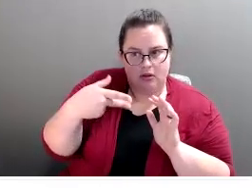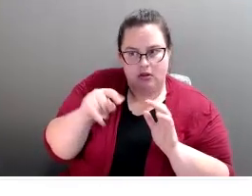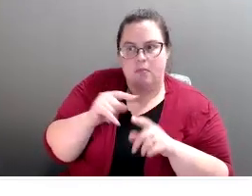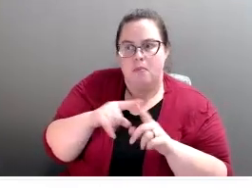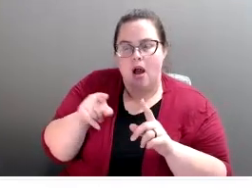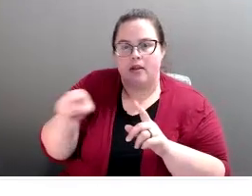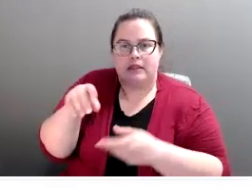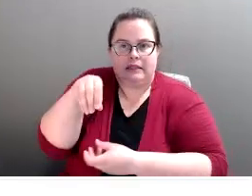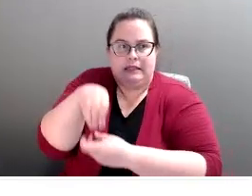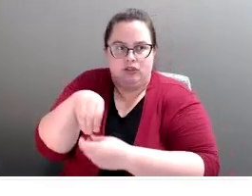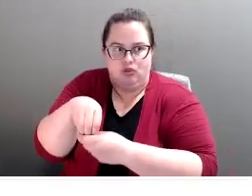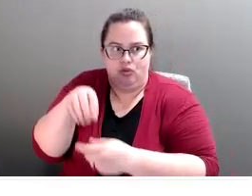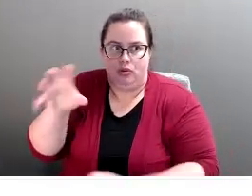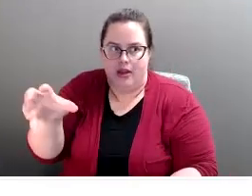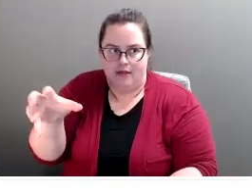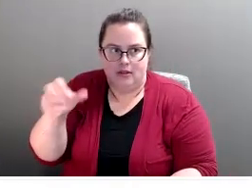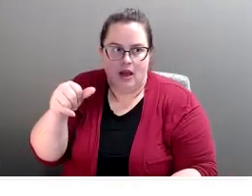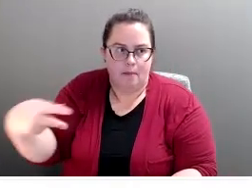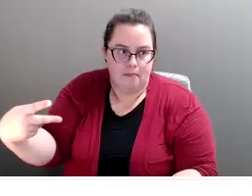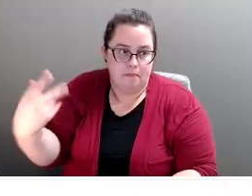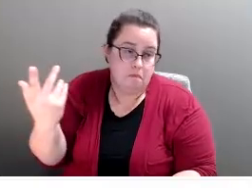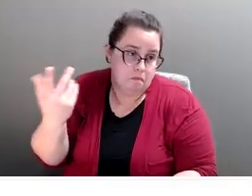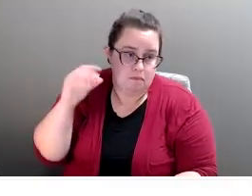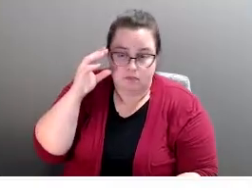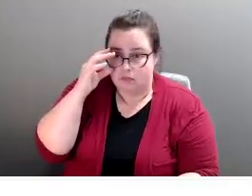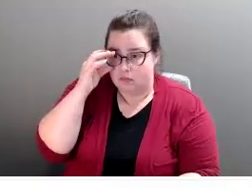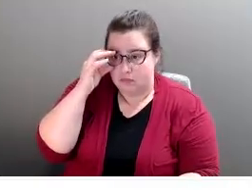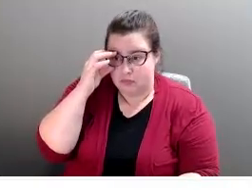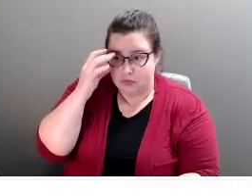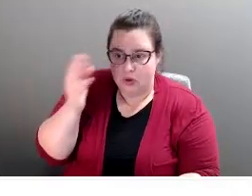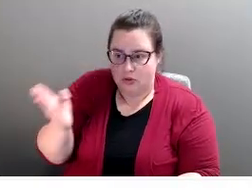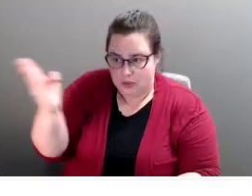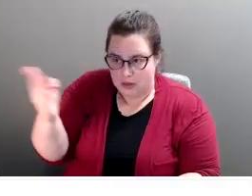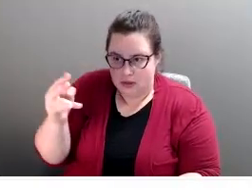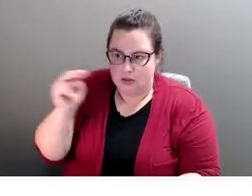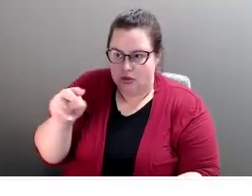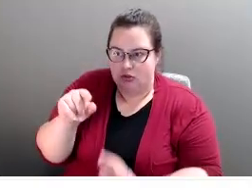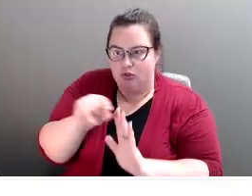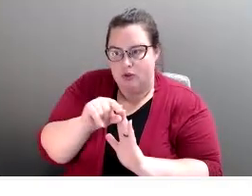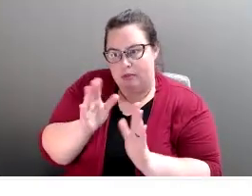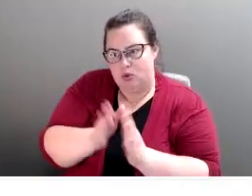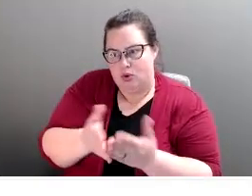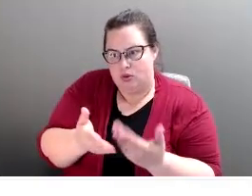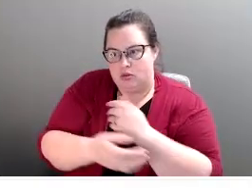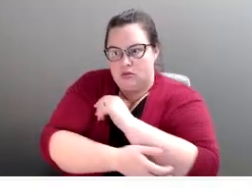And so as you submit, and so if we go to the grade book, we're able to